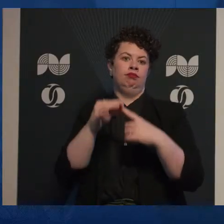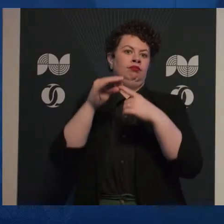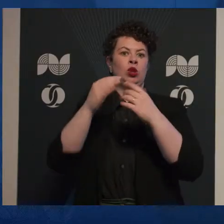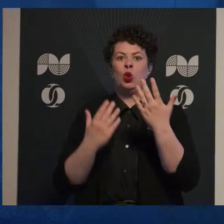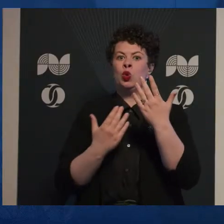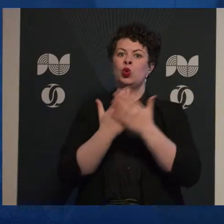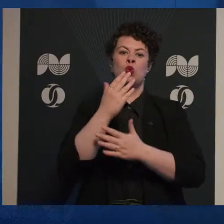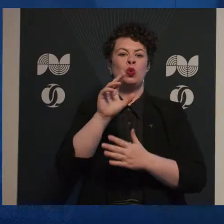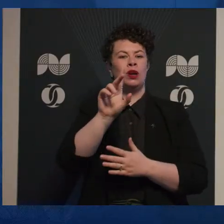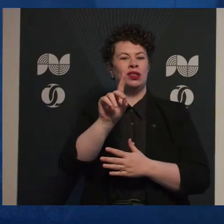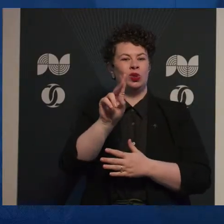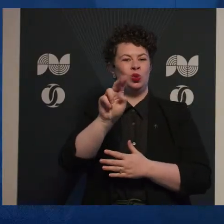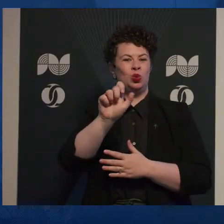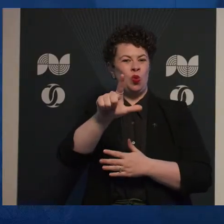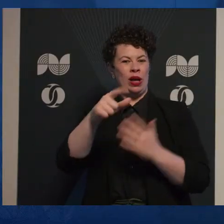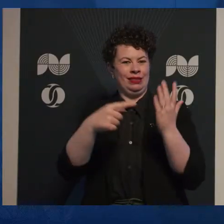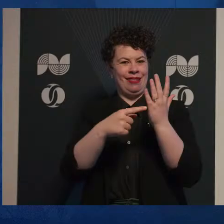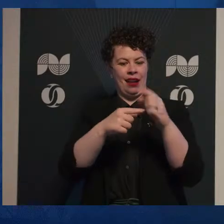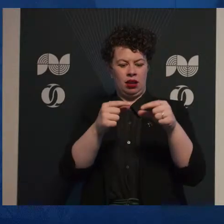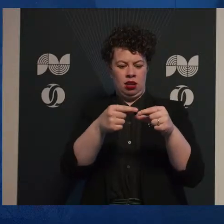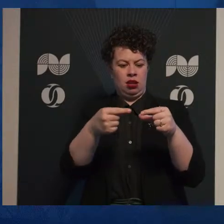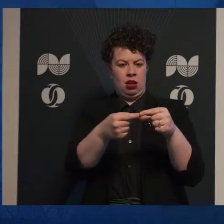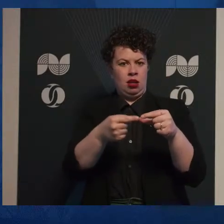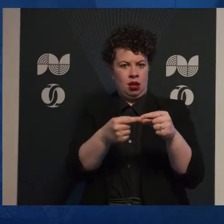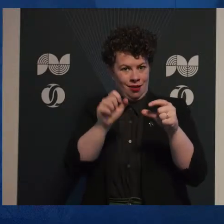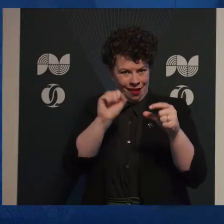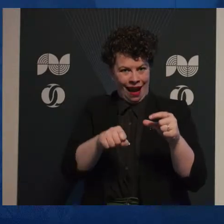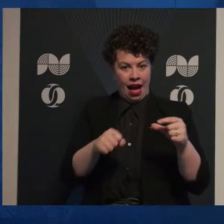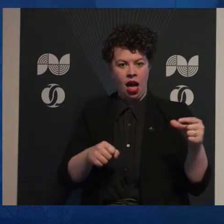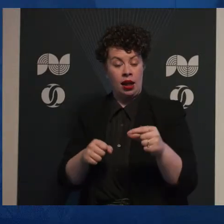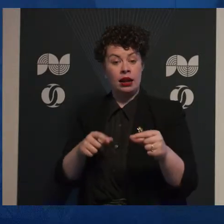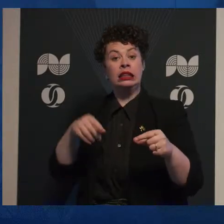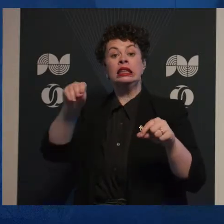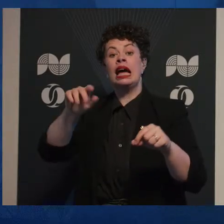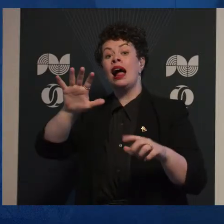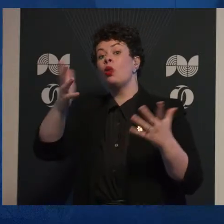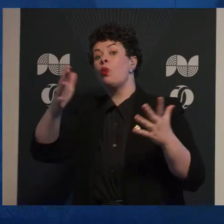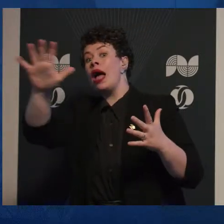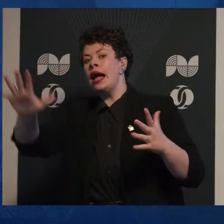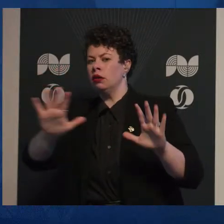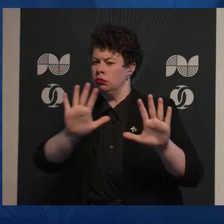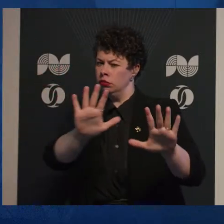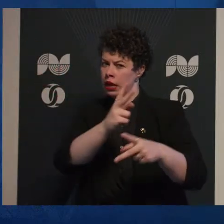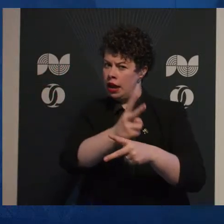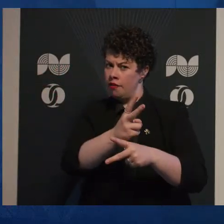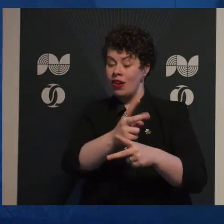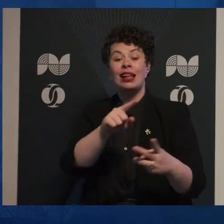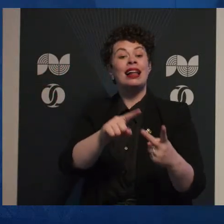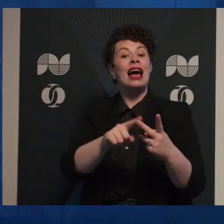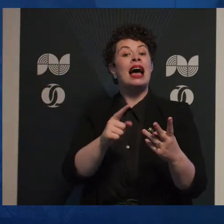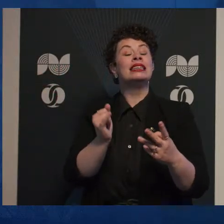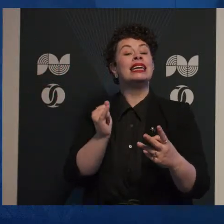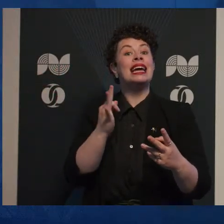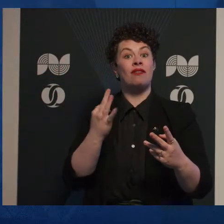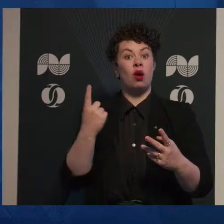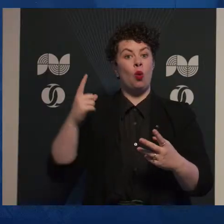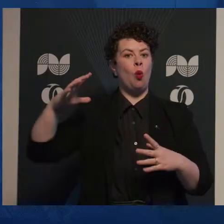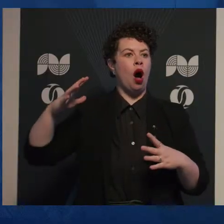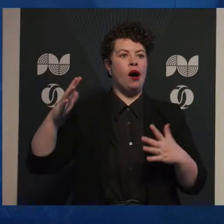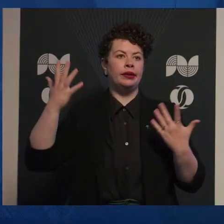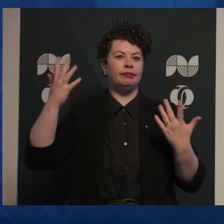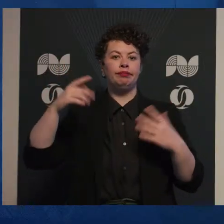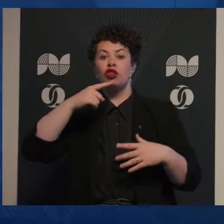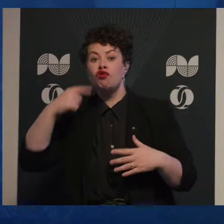technologies. But we've also seen this in recognizing, for example, vulnerabilities when you are over-dependent on one